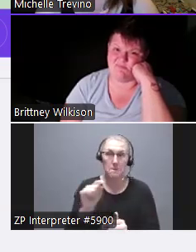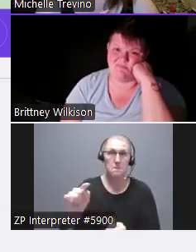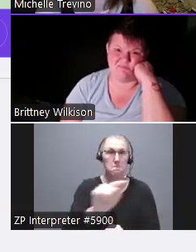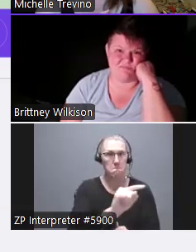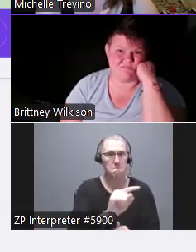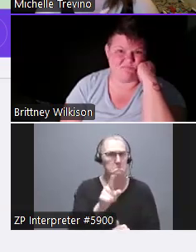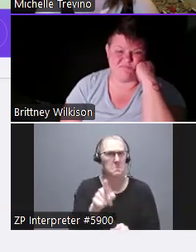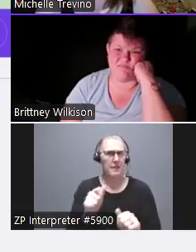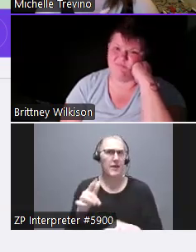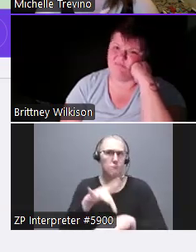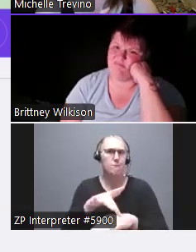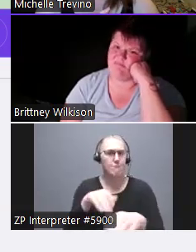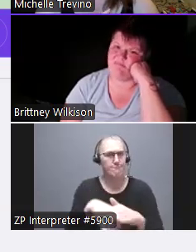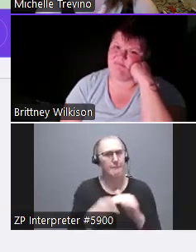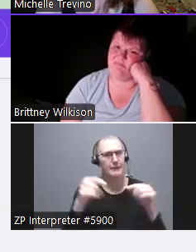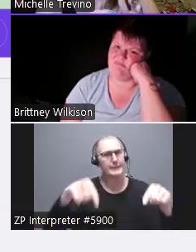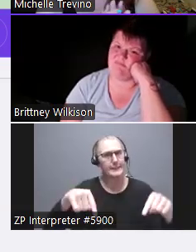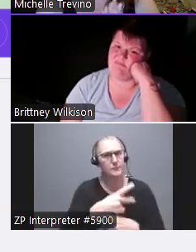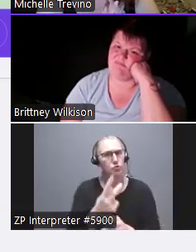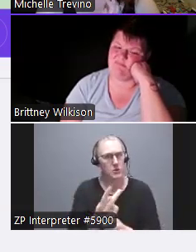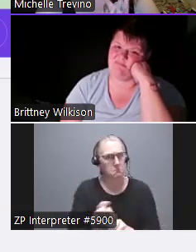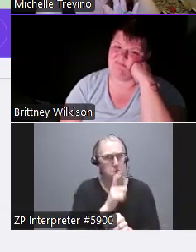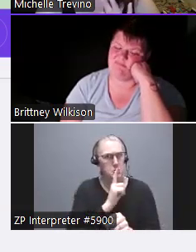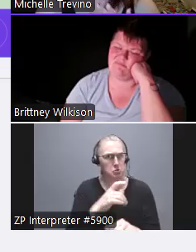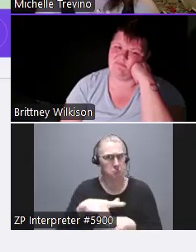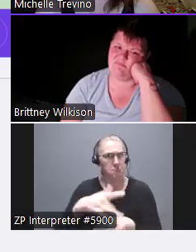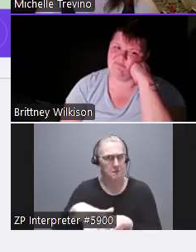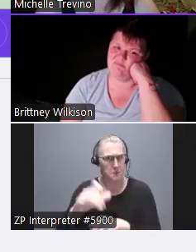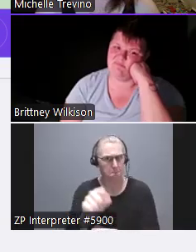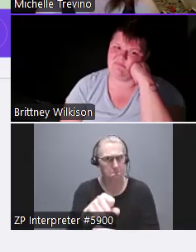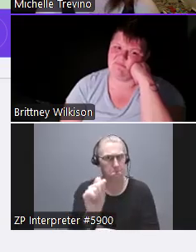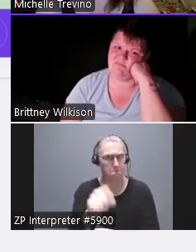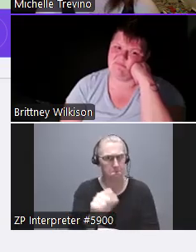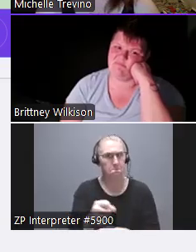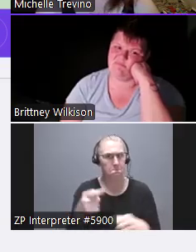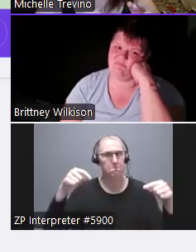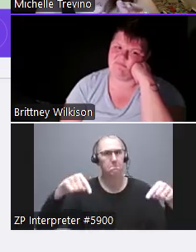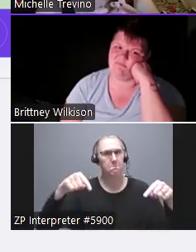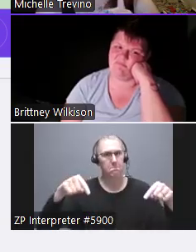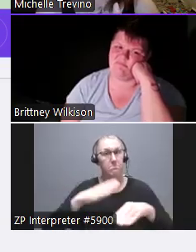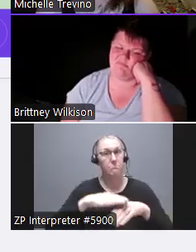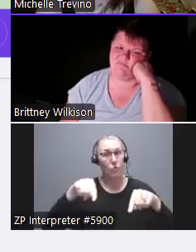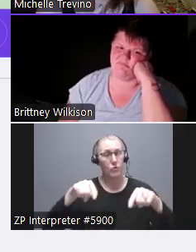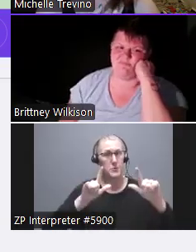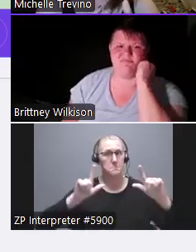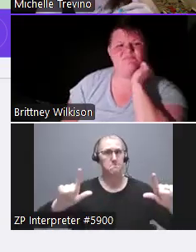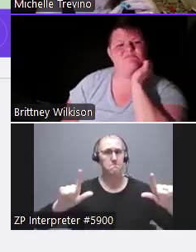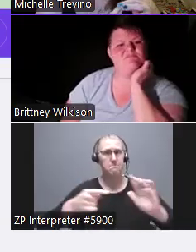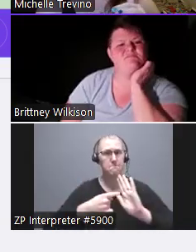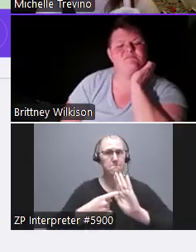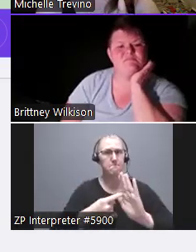it. Okay. So on this slide, it talks about